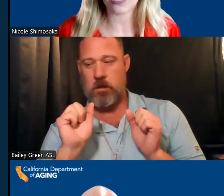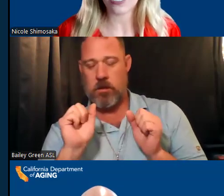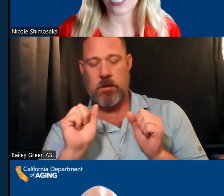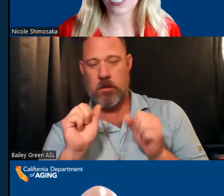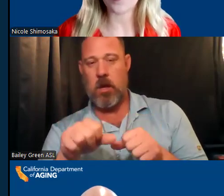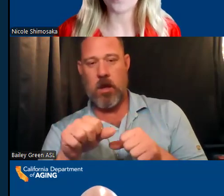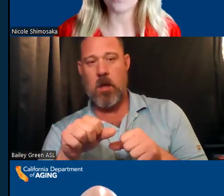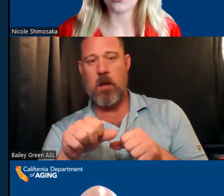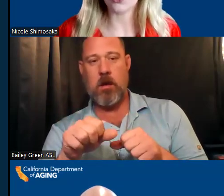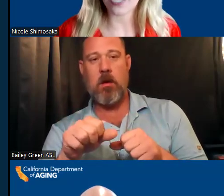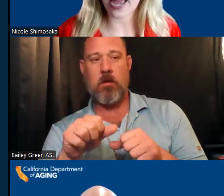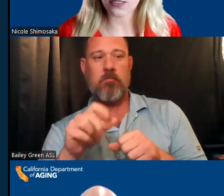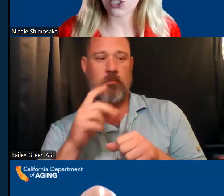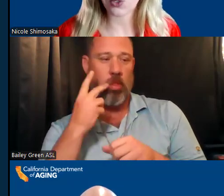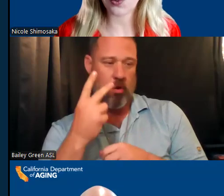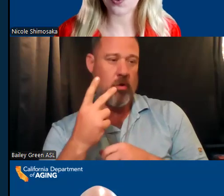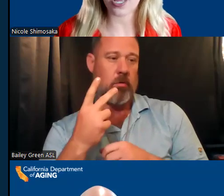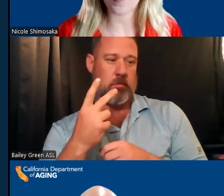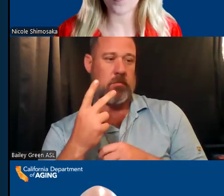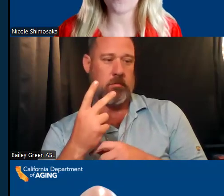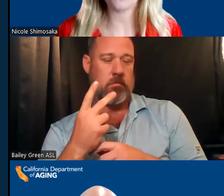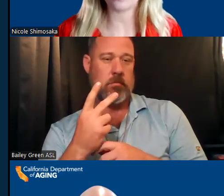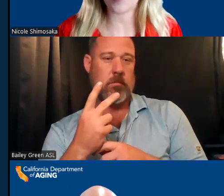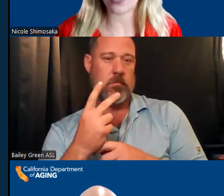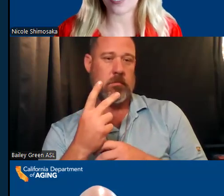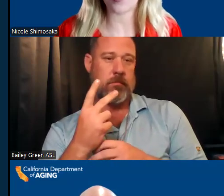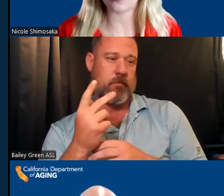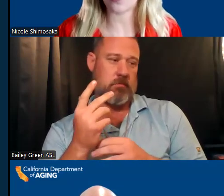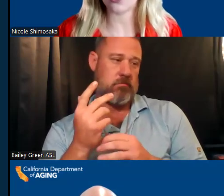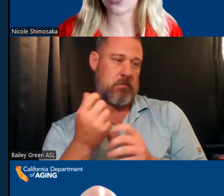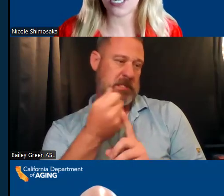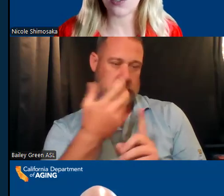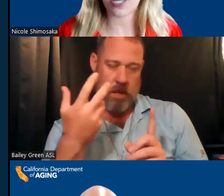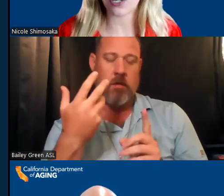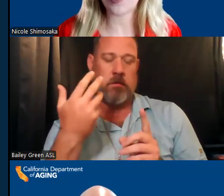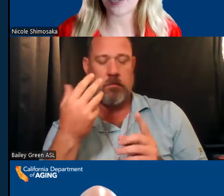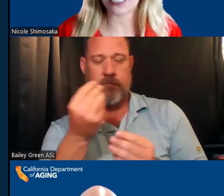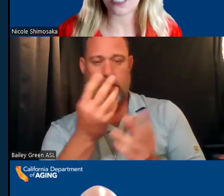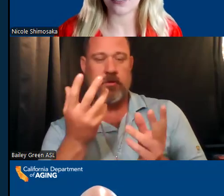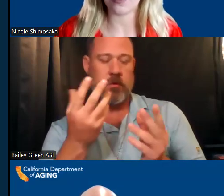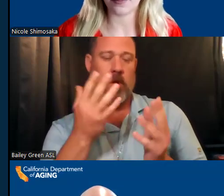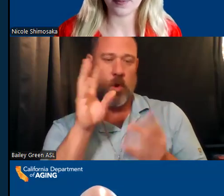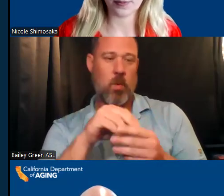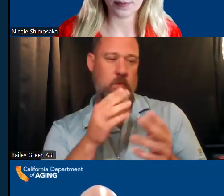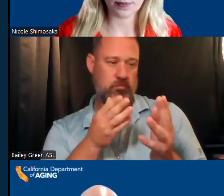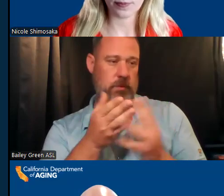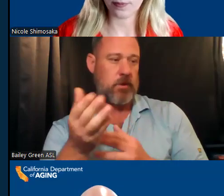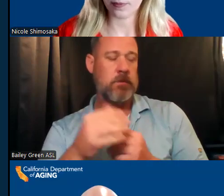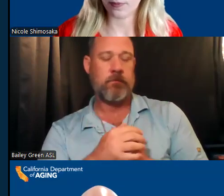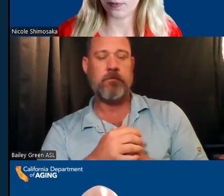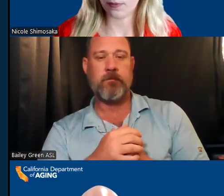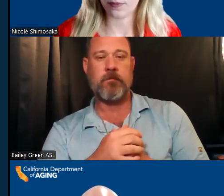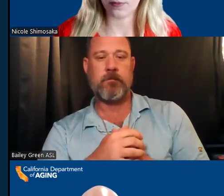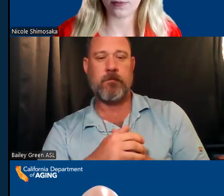certainly look at to further expand everyone's knowledge and include that transparency. All